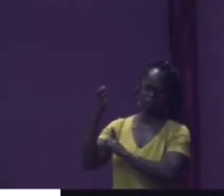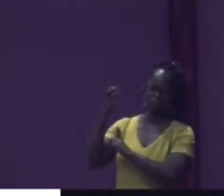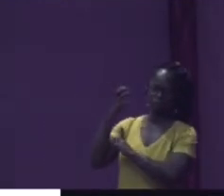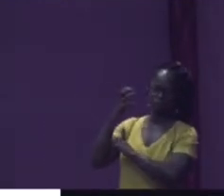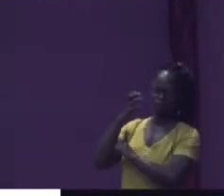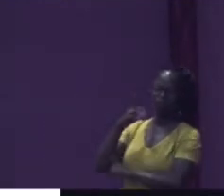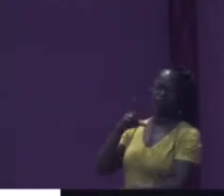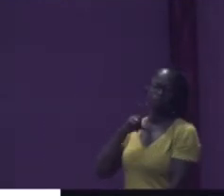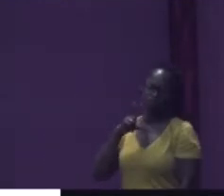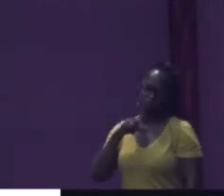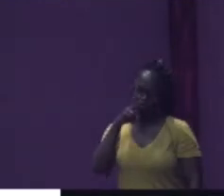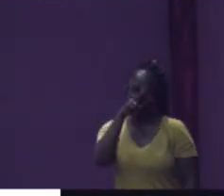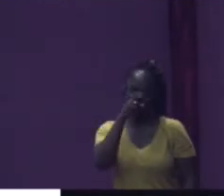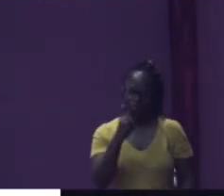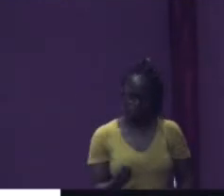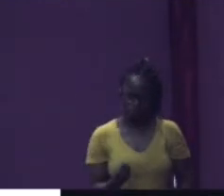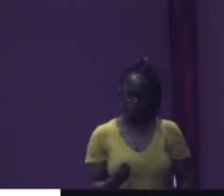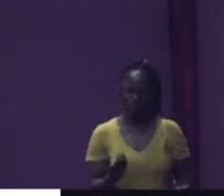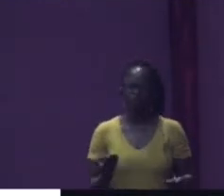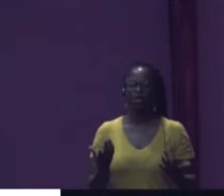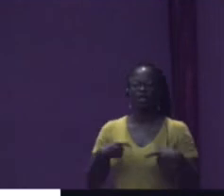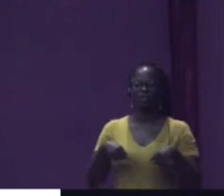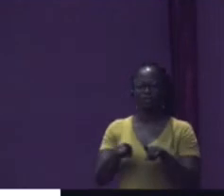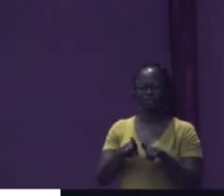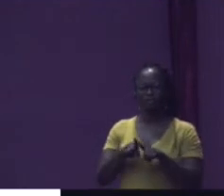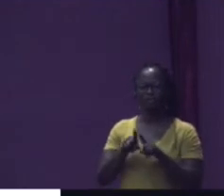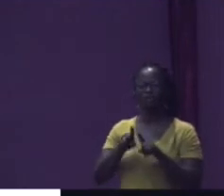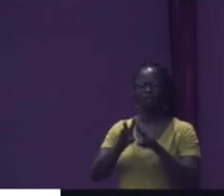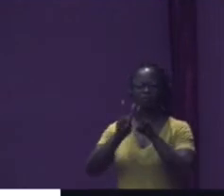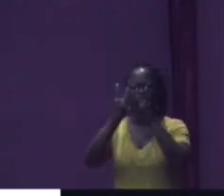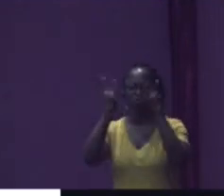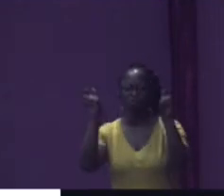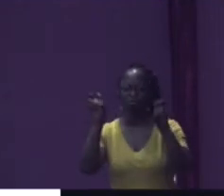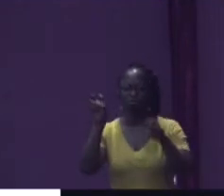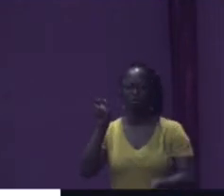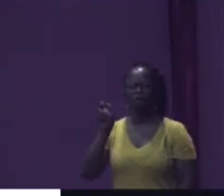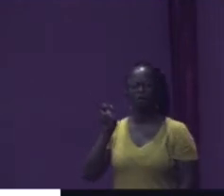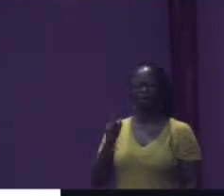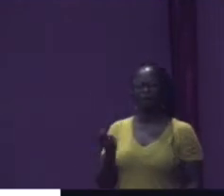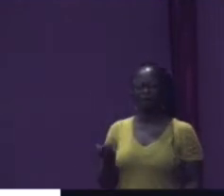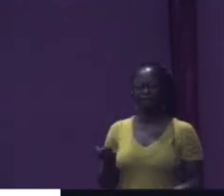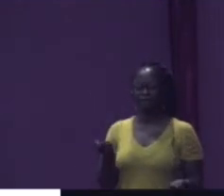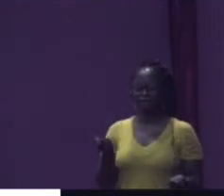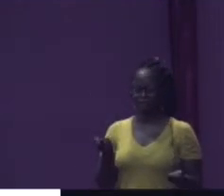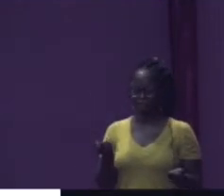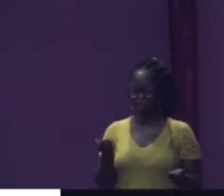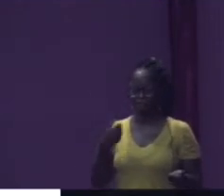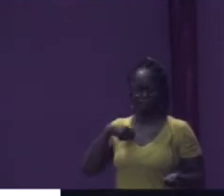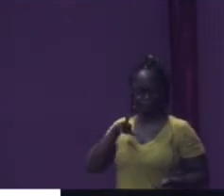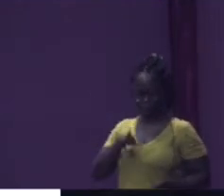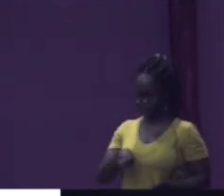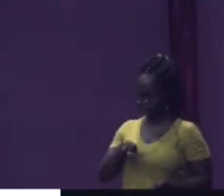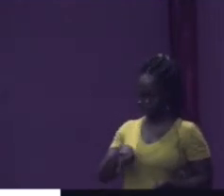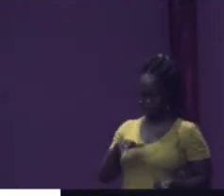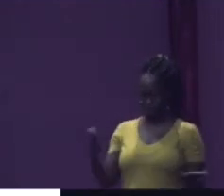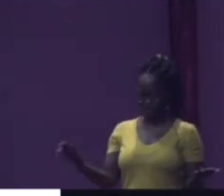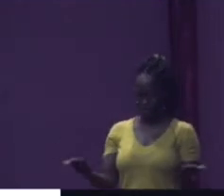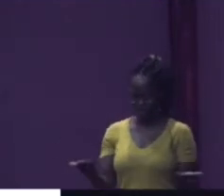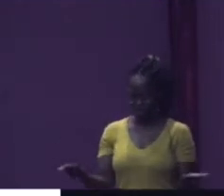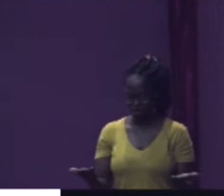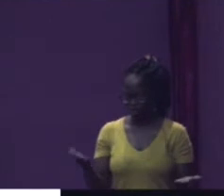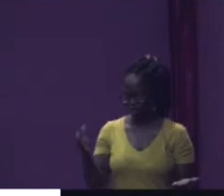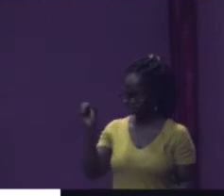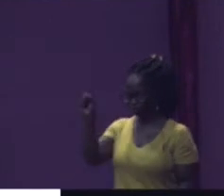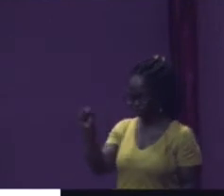And there's this whole issue of power, which we haven't really addressed much, but I think is really critical